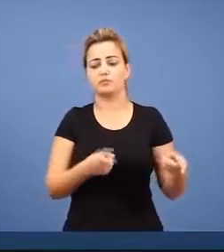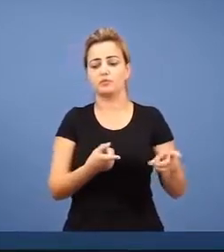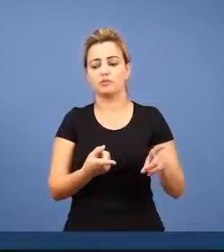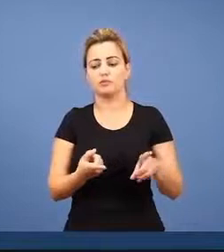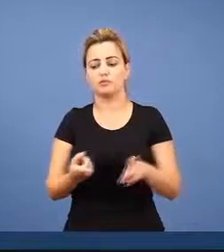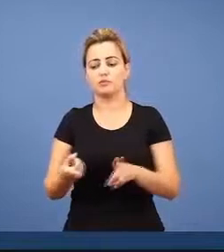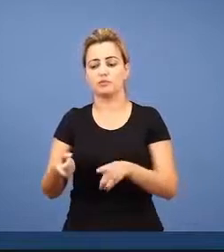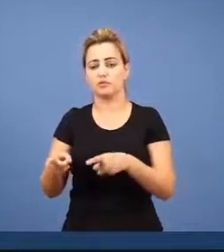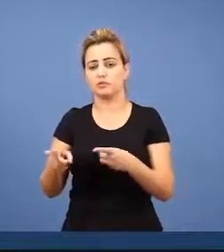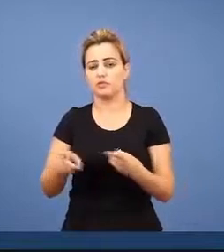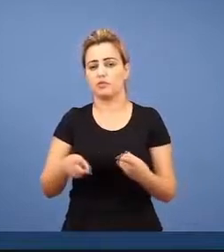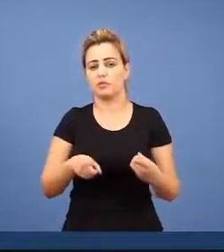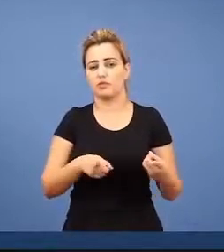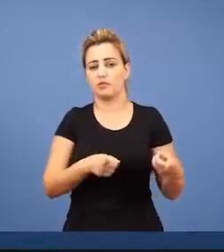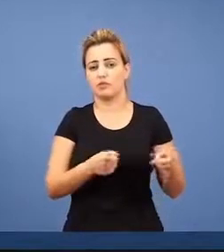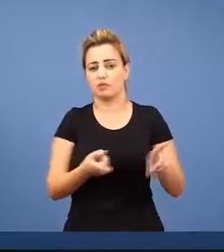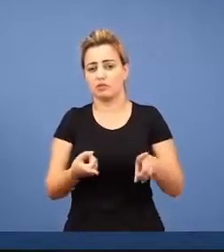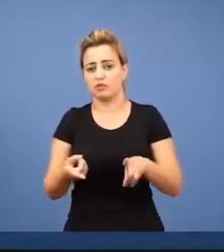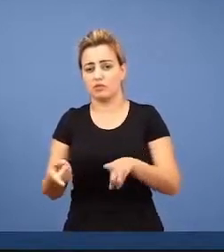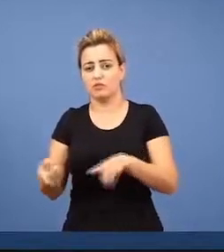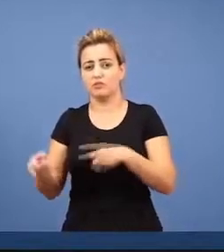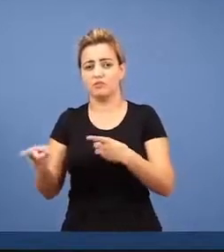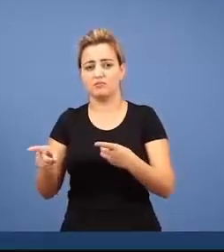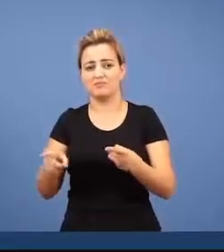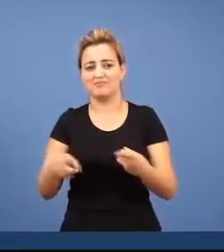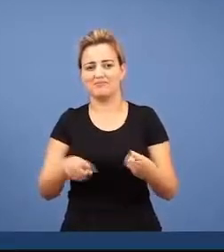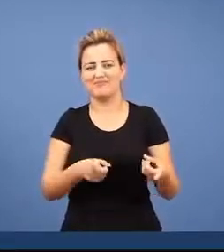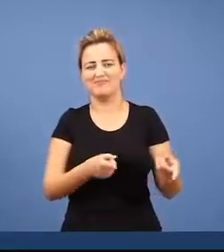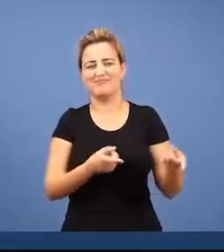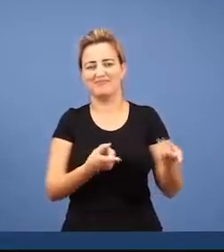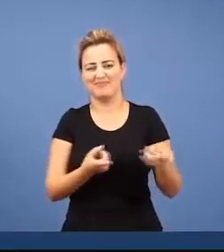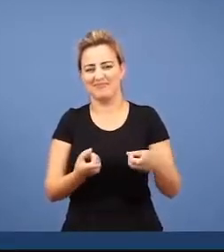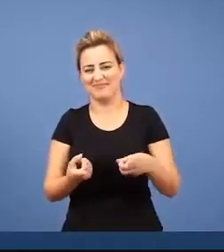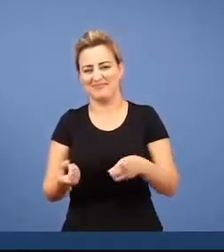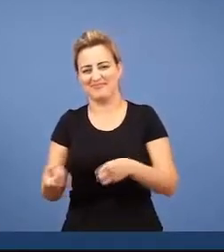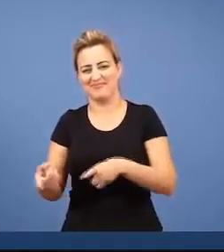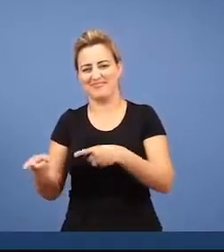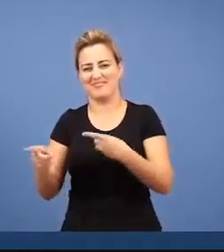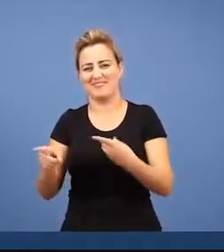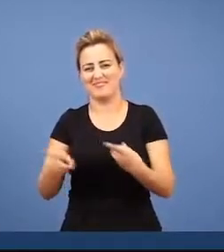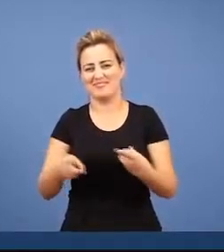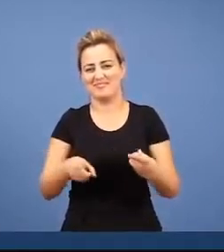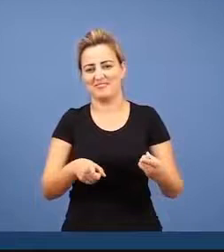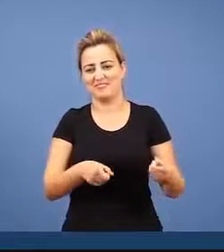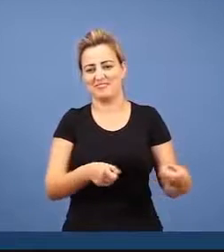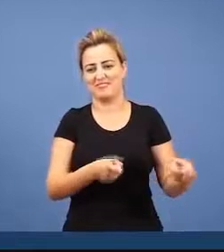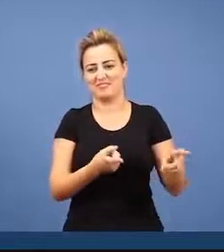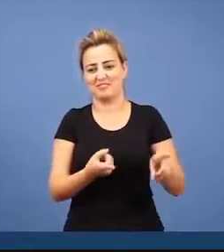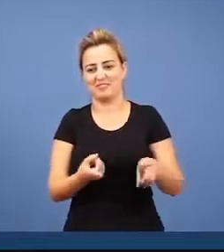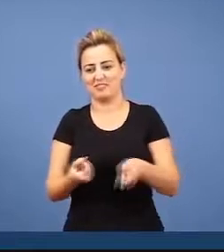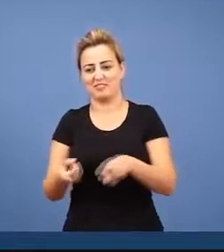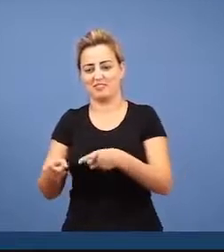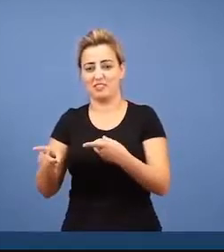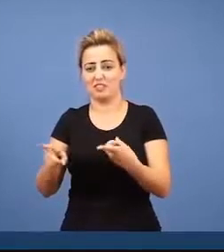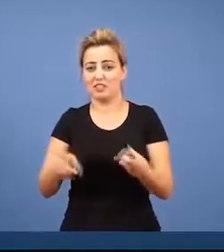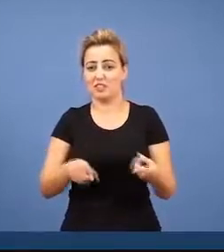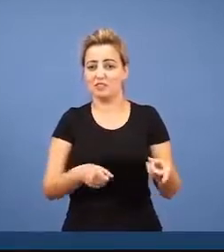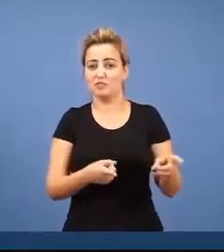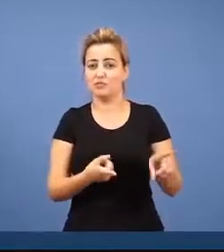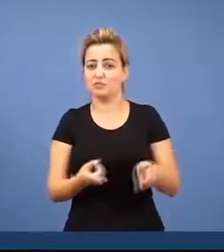Lord. Thankfulness in our heart, reminding of one thing, there is no child that may